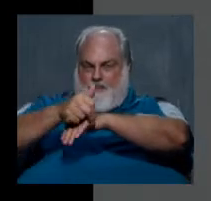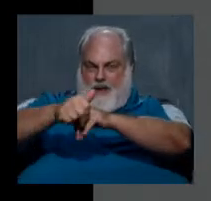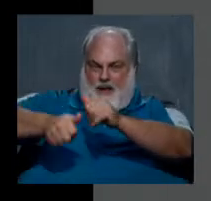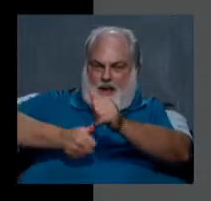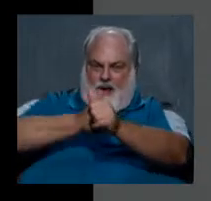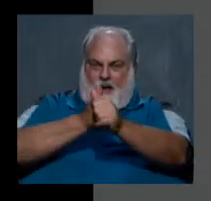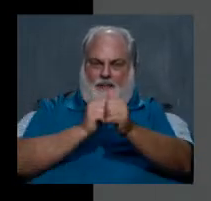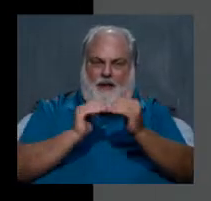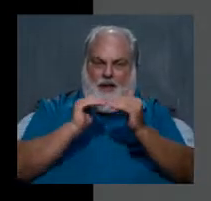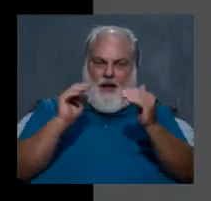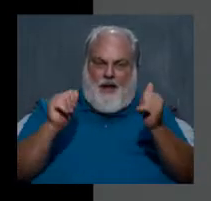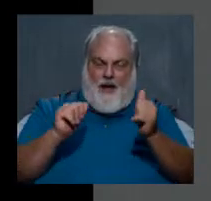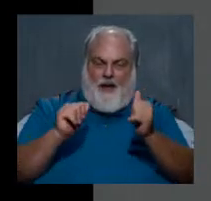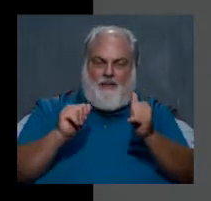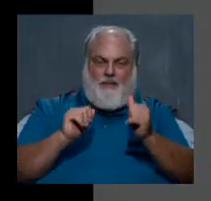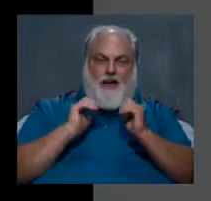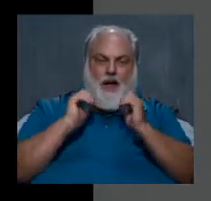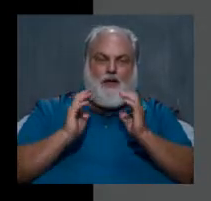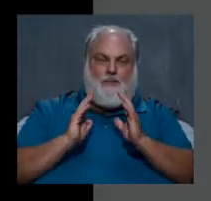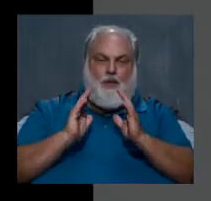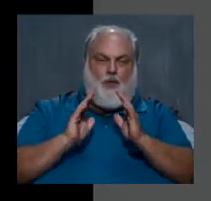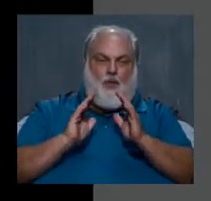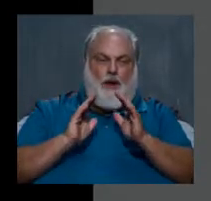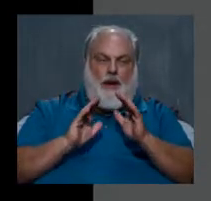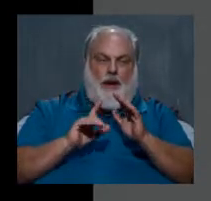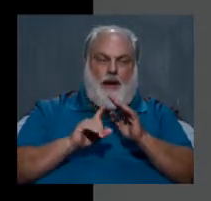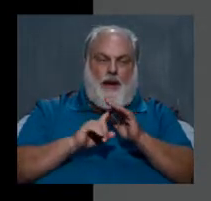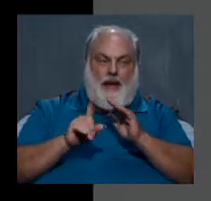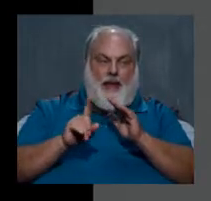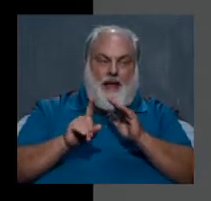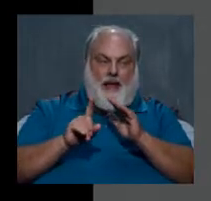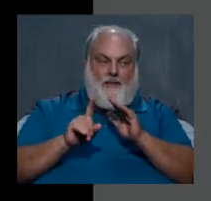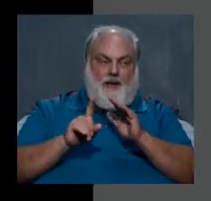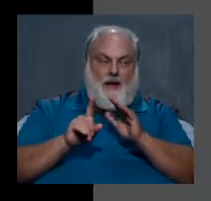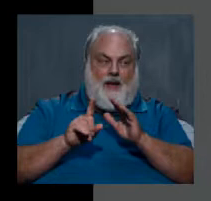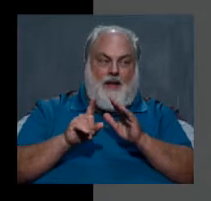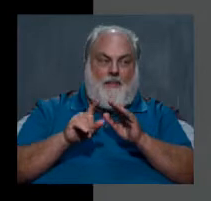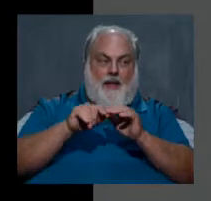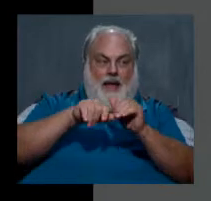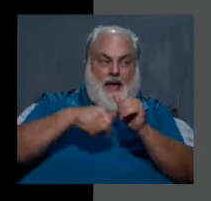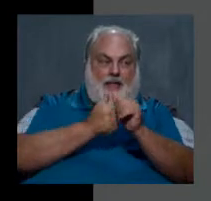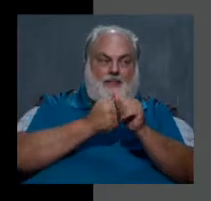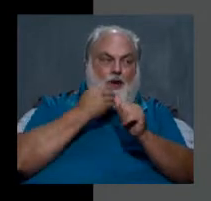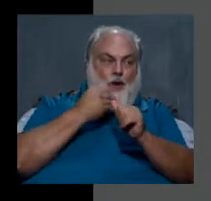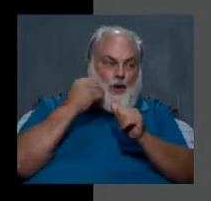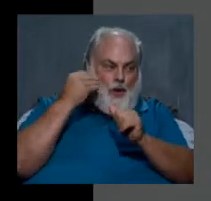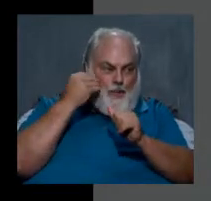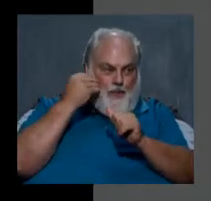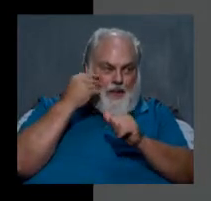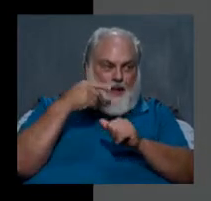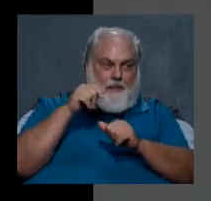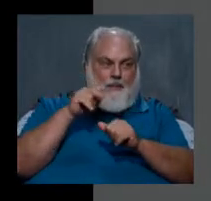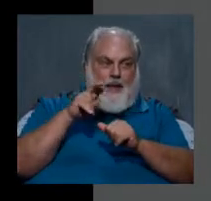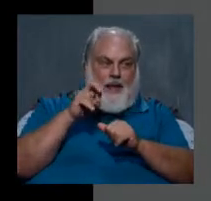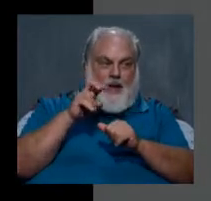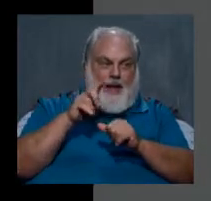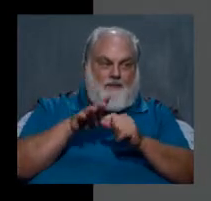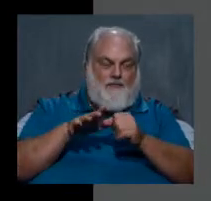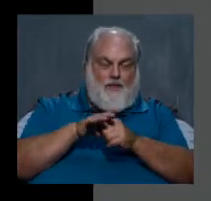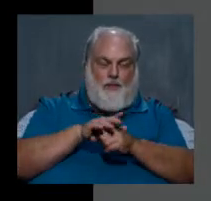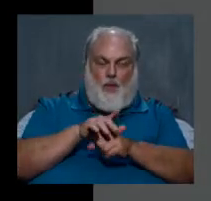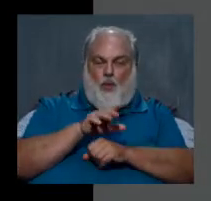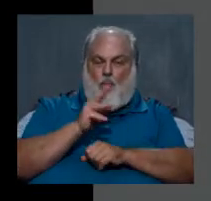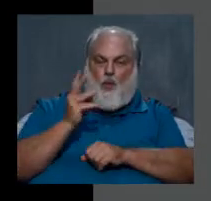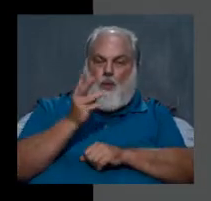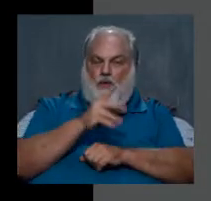yard. The customers will then exit the site onto the existing alley located behind the homes, which is paved the entire length from West 29th